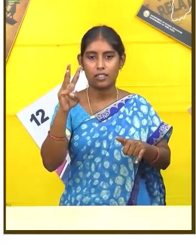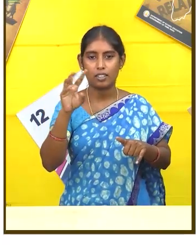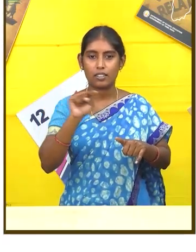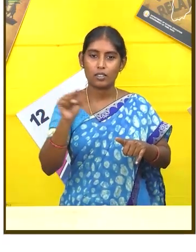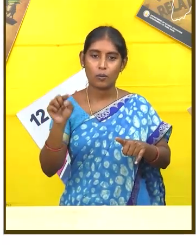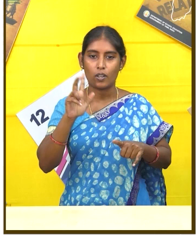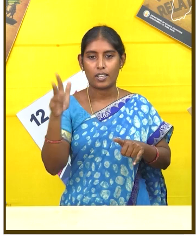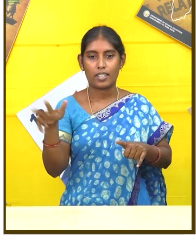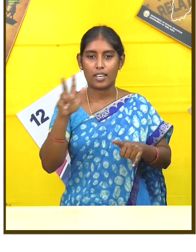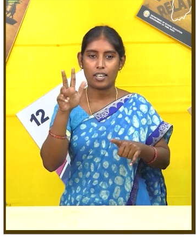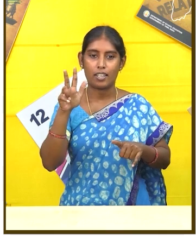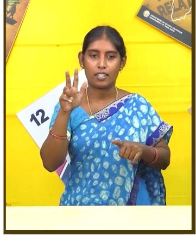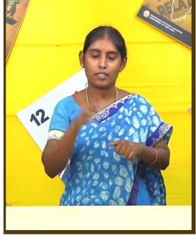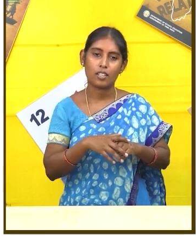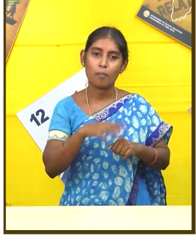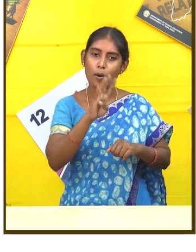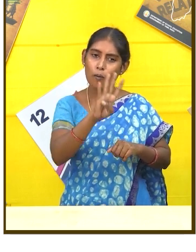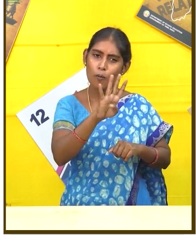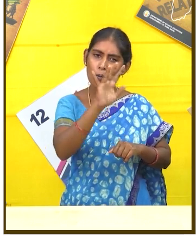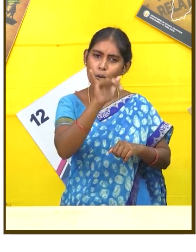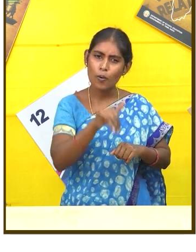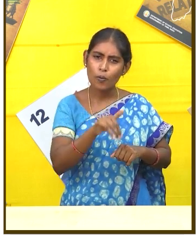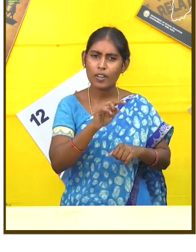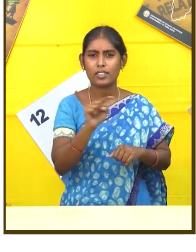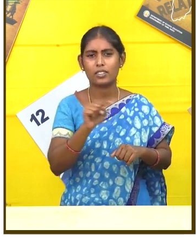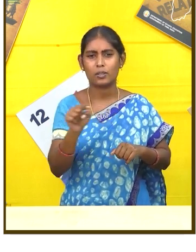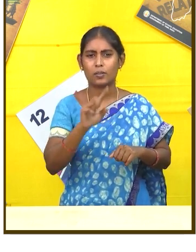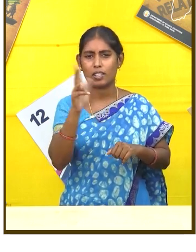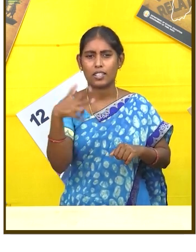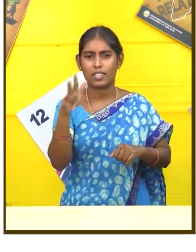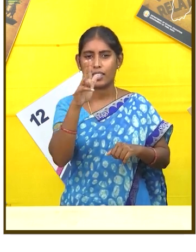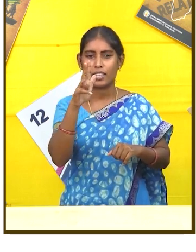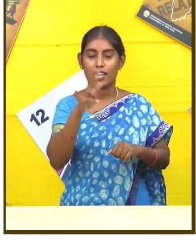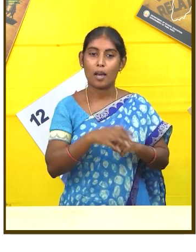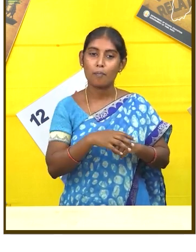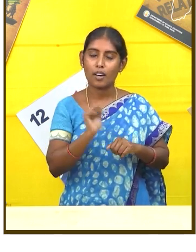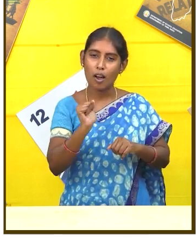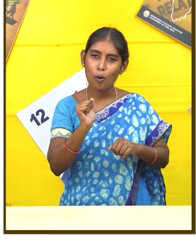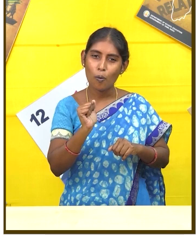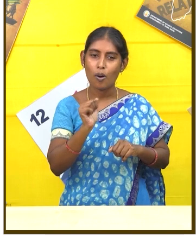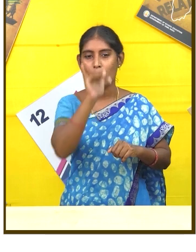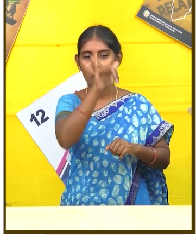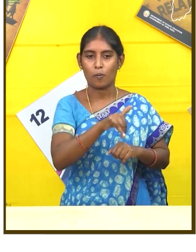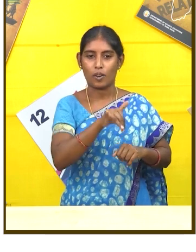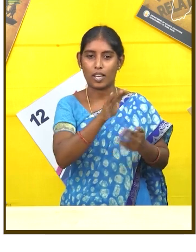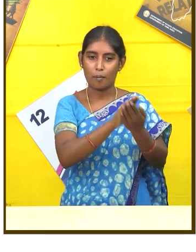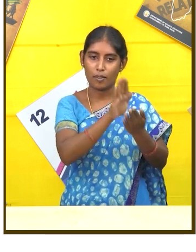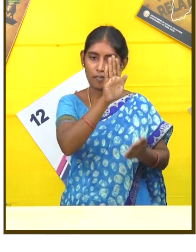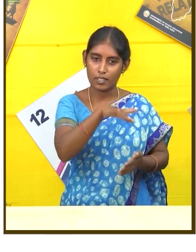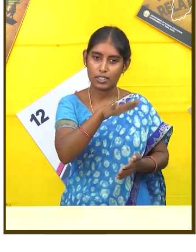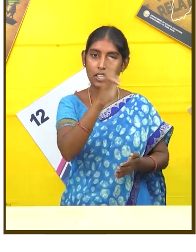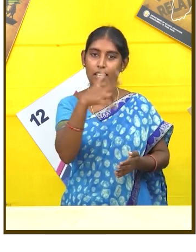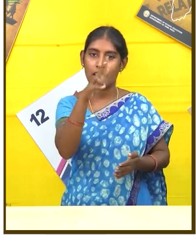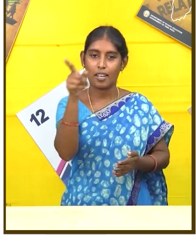3? 8. So, 4y equal to 8 means you know how to find y. Y equal to 8 divided by